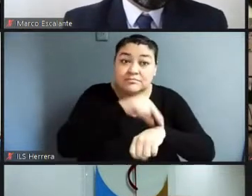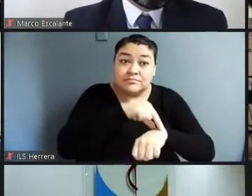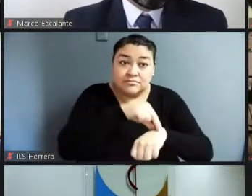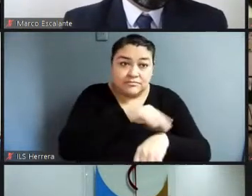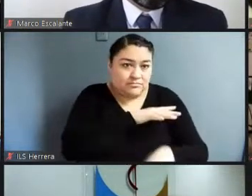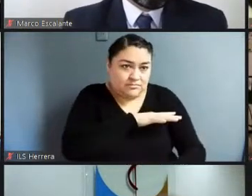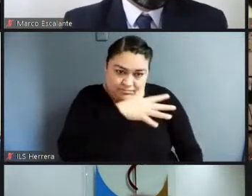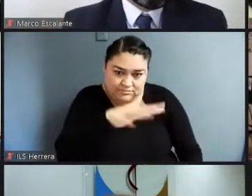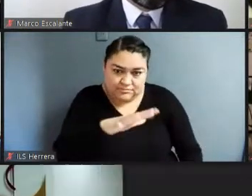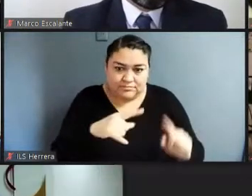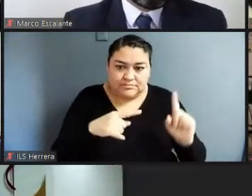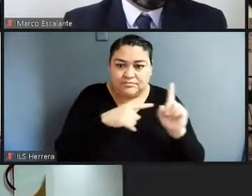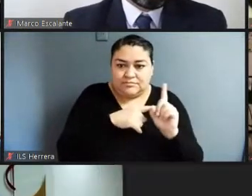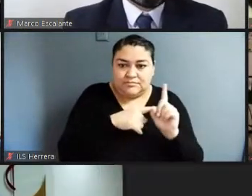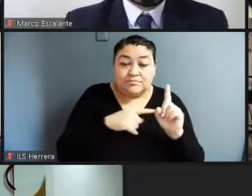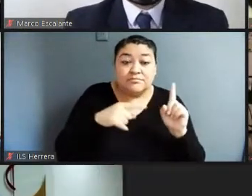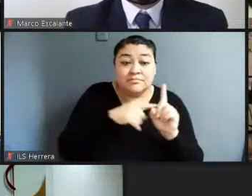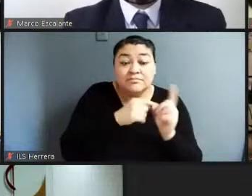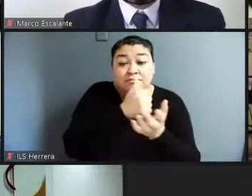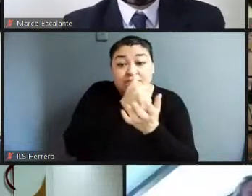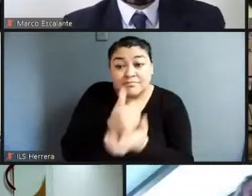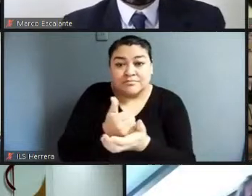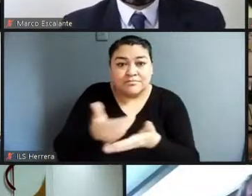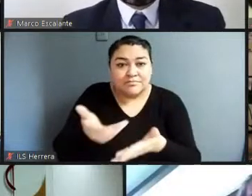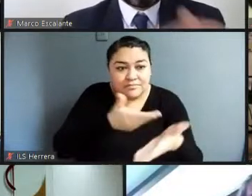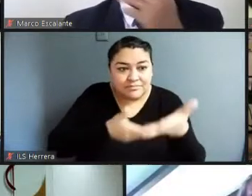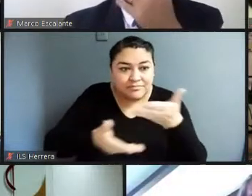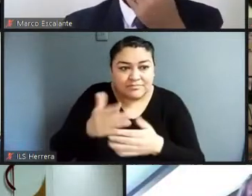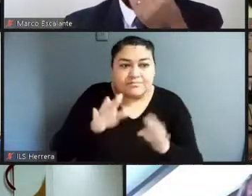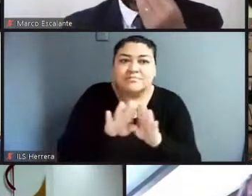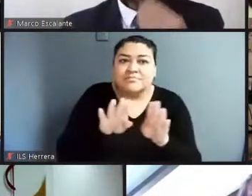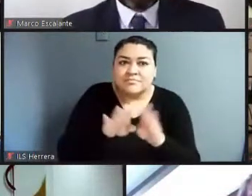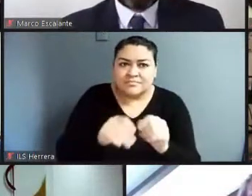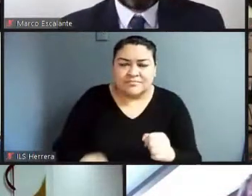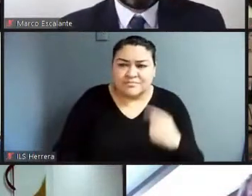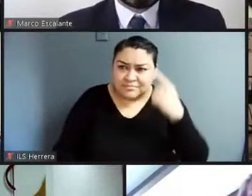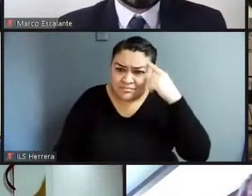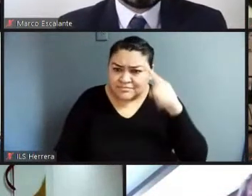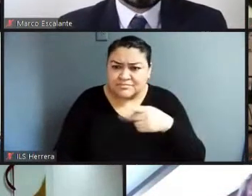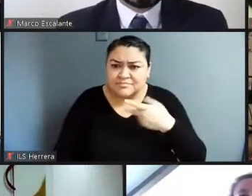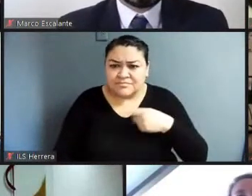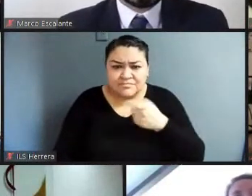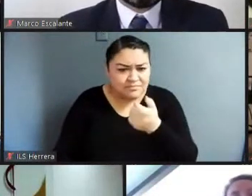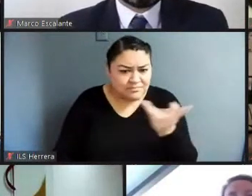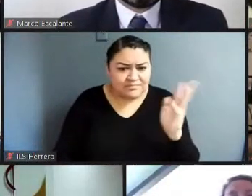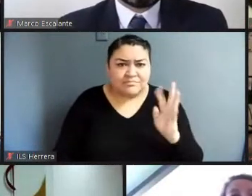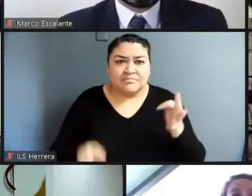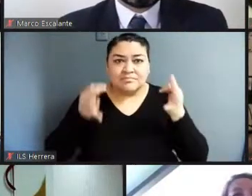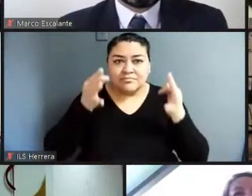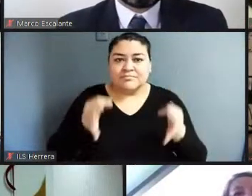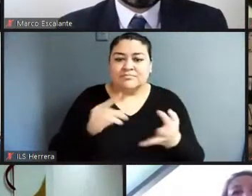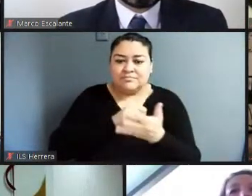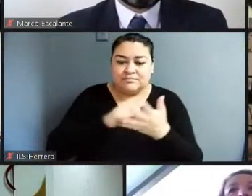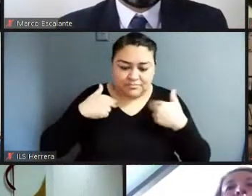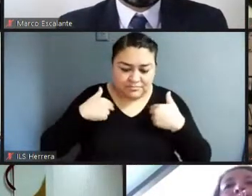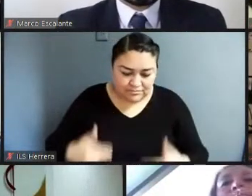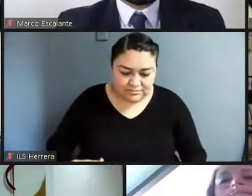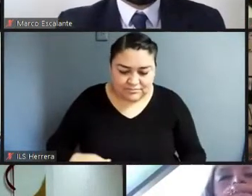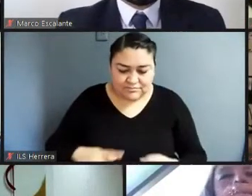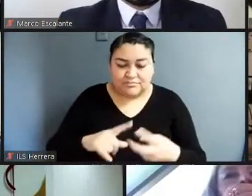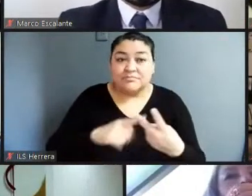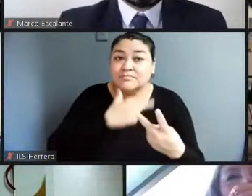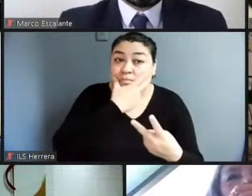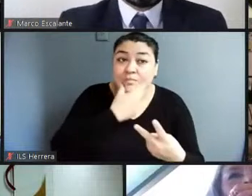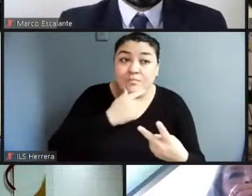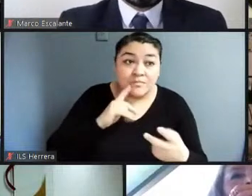social problems, and see how is it that general practitioners or primary health physicians can respond to these needs that have to